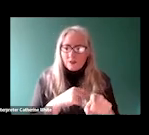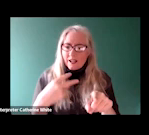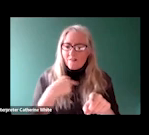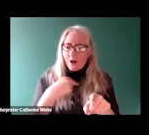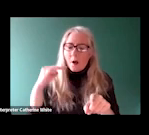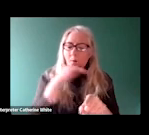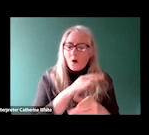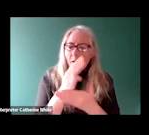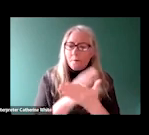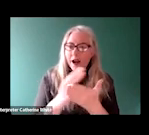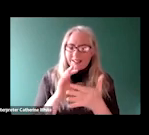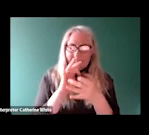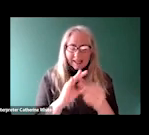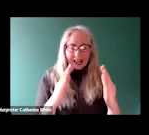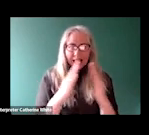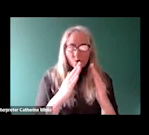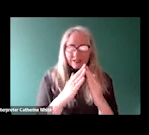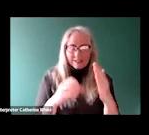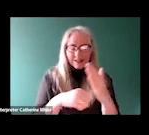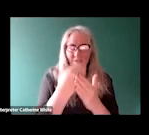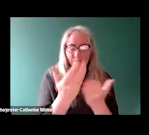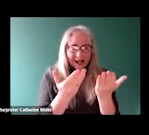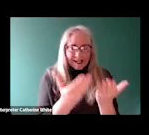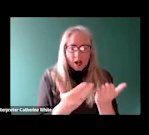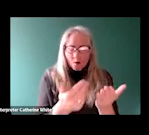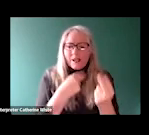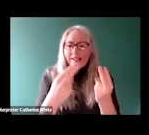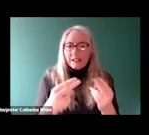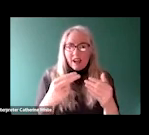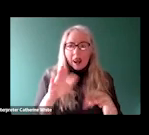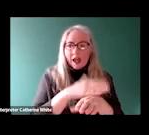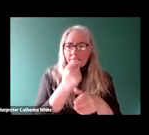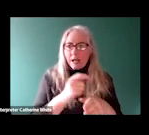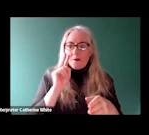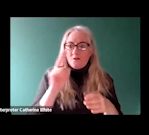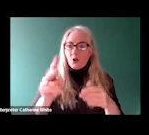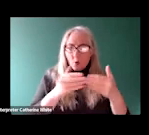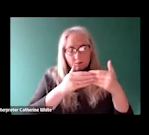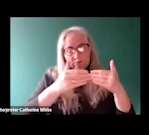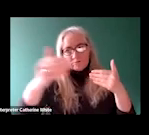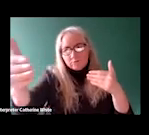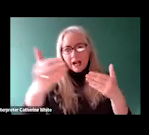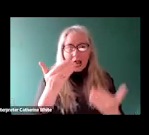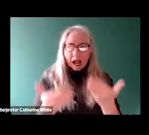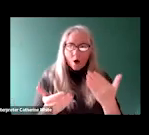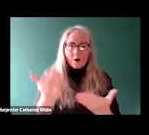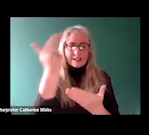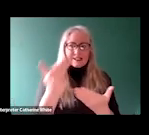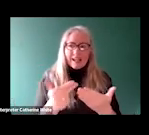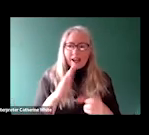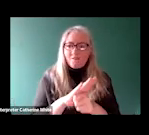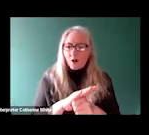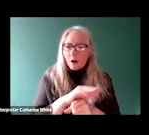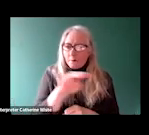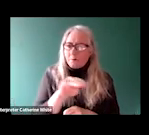to the housing that we're building now, because we need to be taking a long-term view on designing for our